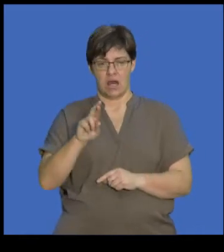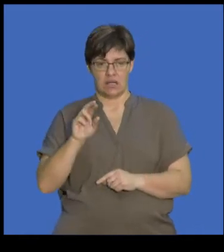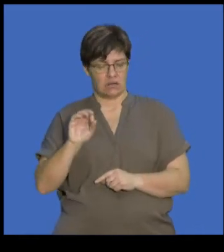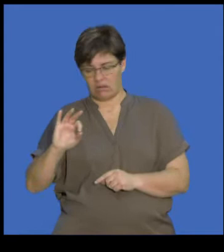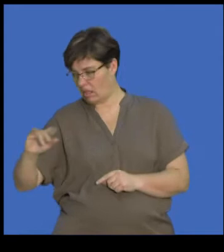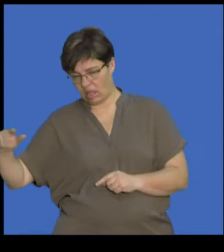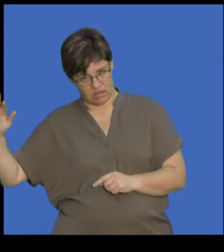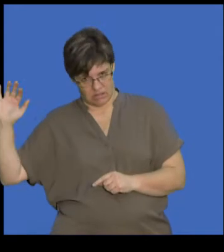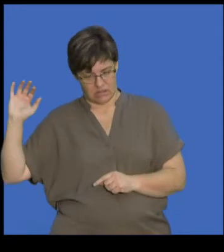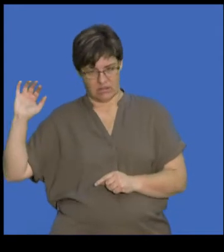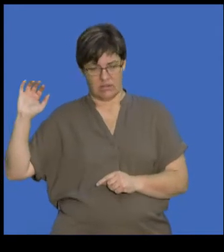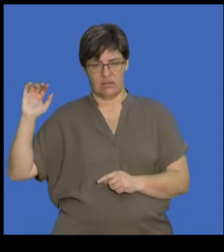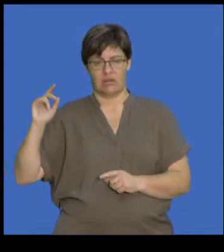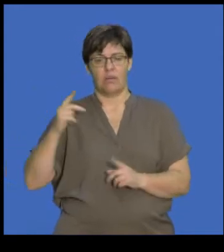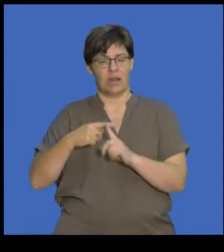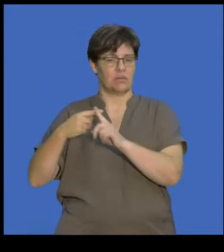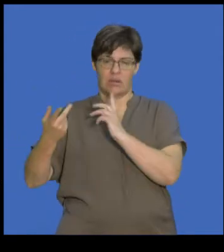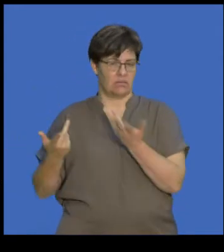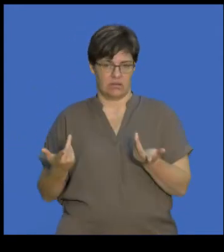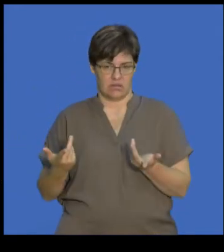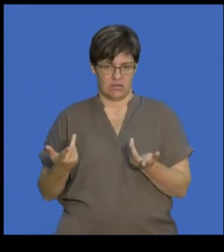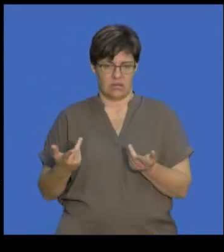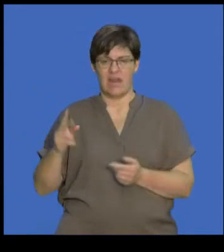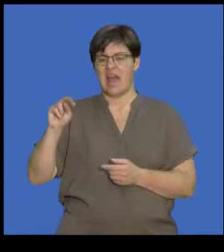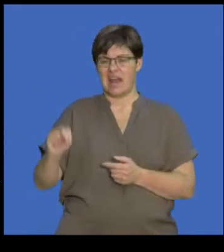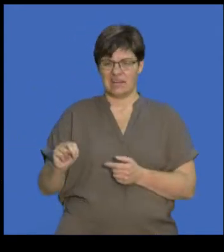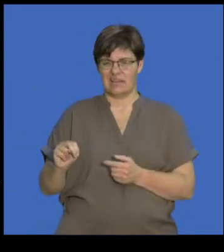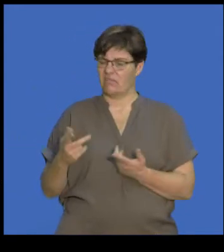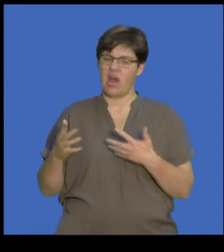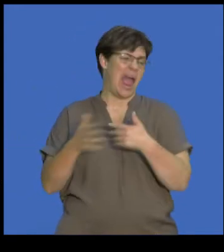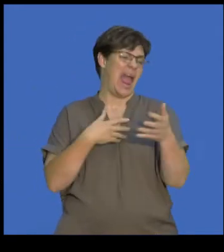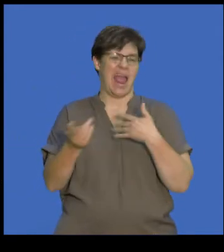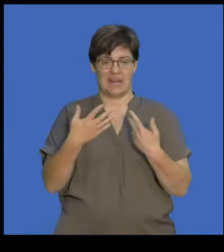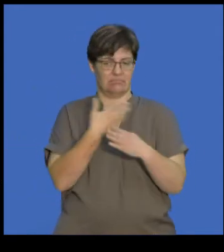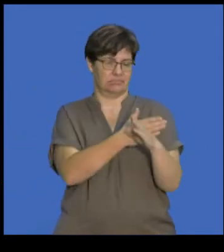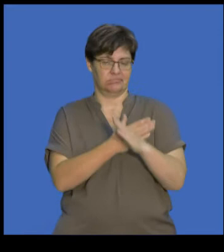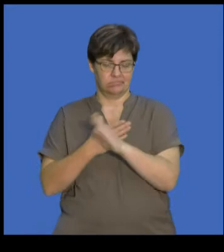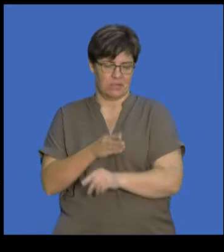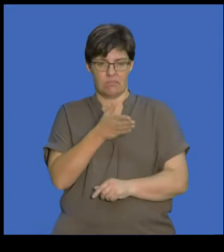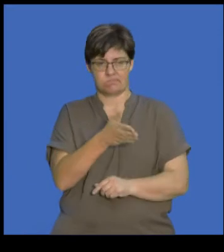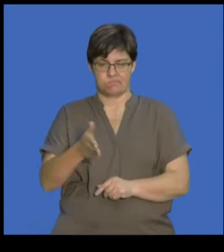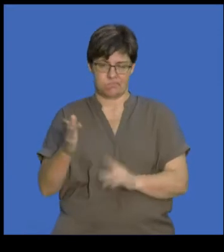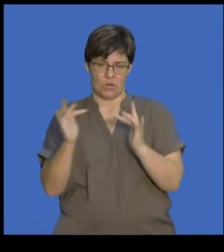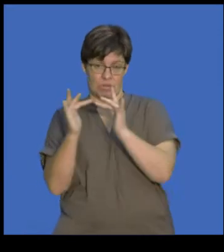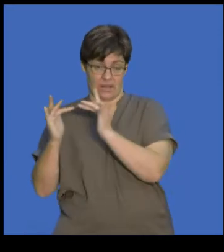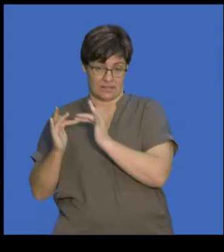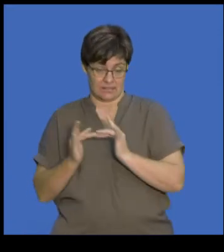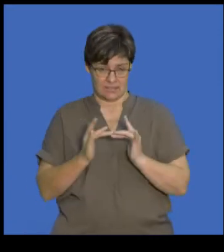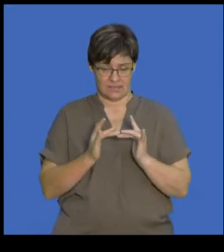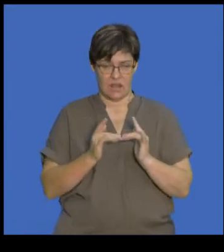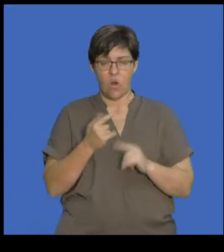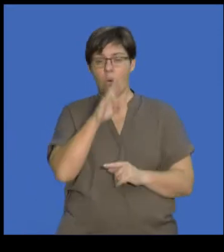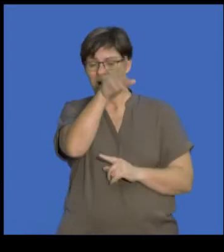whatever until plus Rn for n resistors that are connected in series. So this is what we need